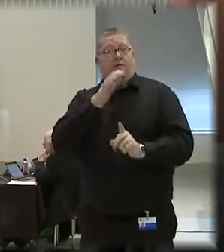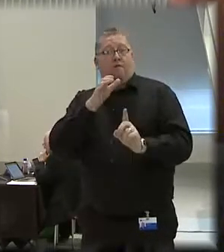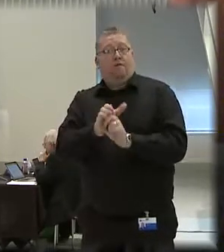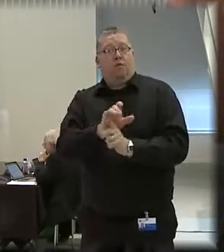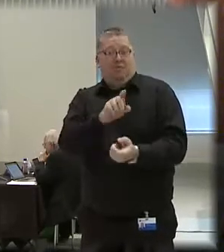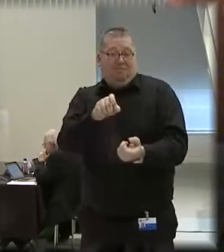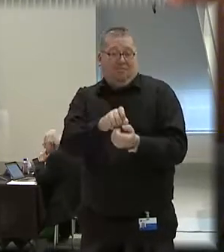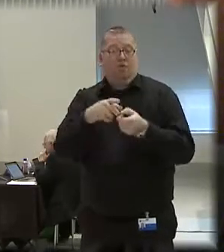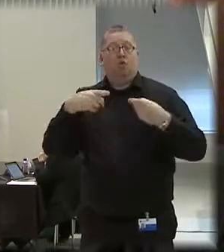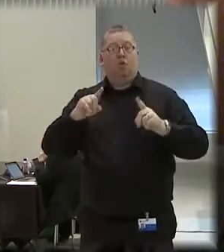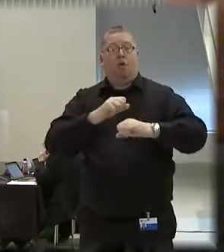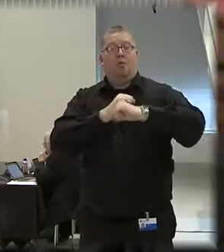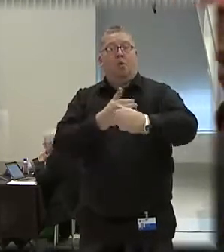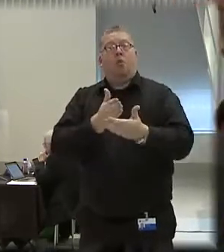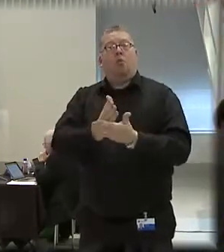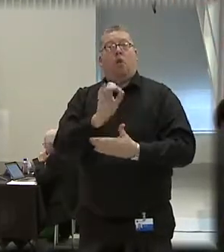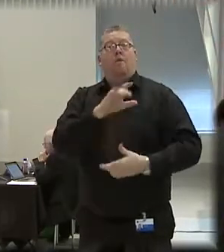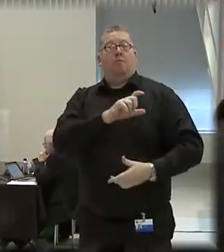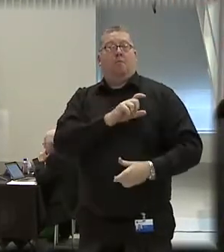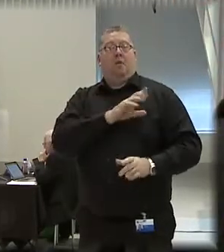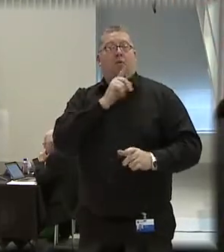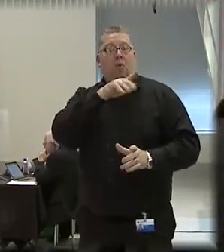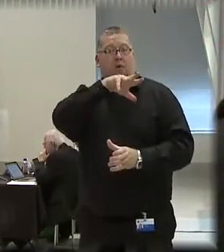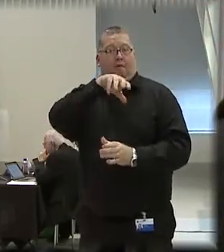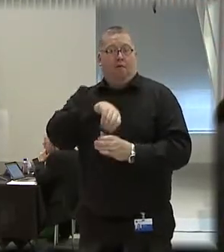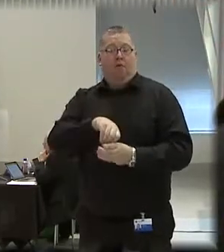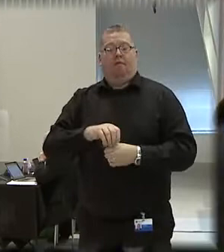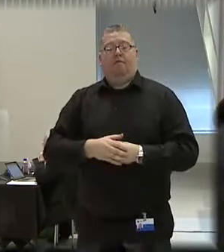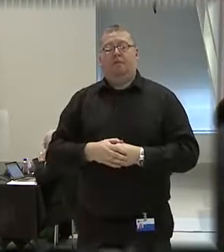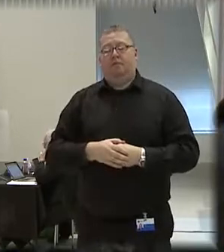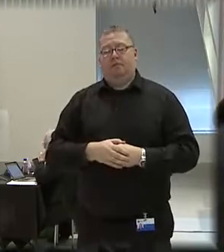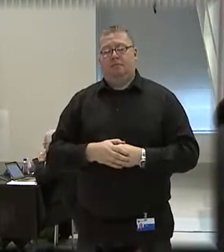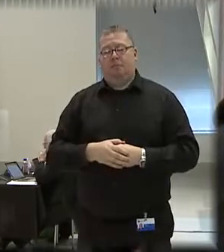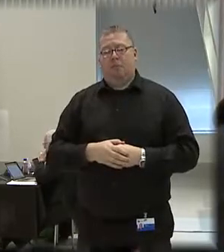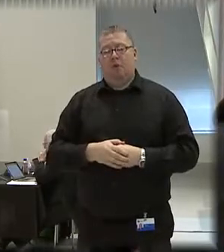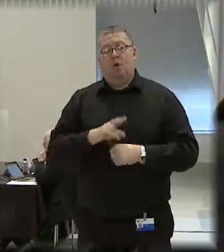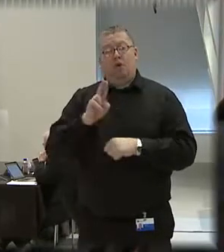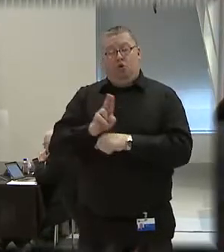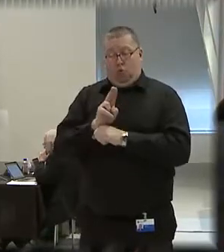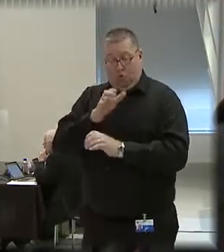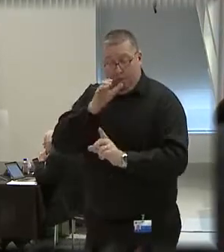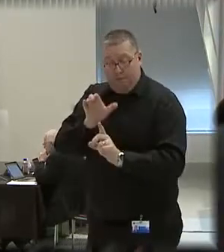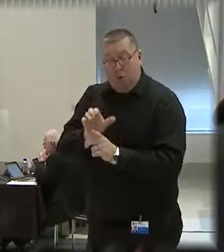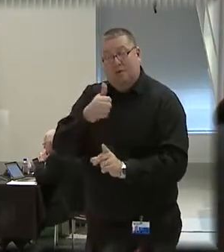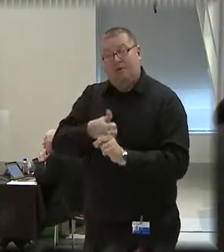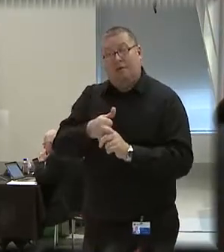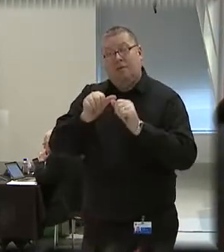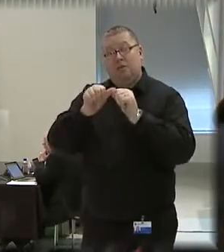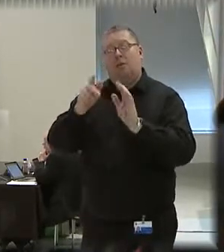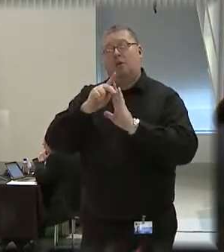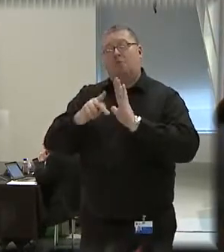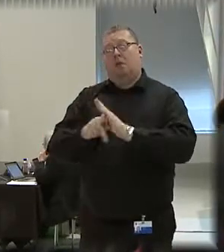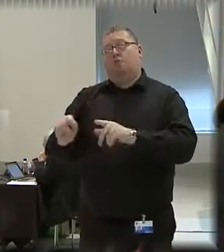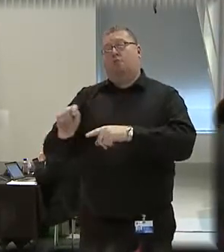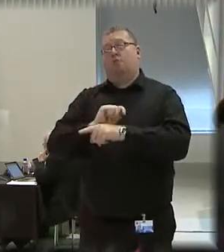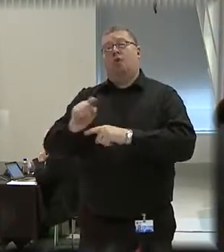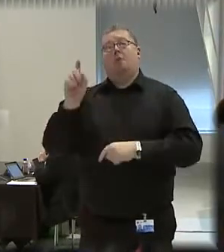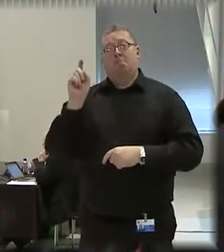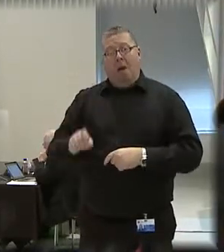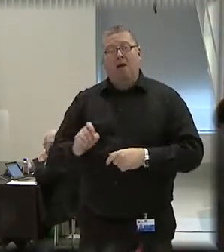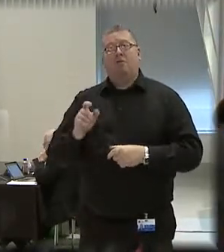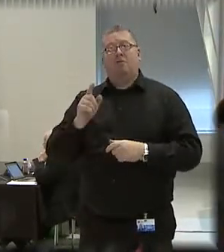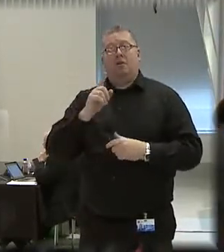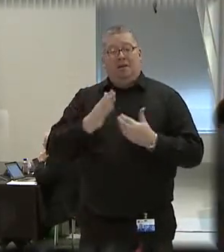while protecting the rights of the officers involved. Use of force continuum policies and training must be easy